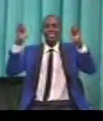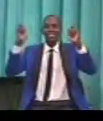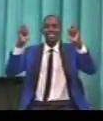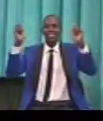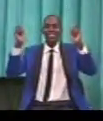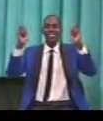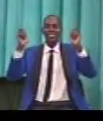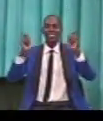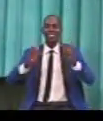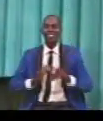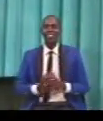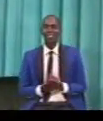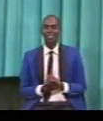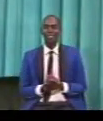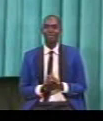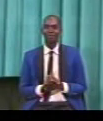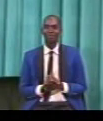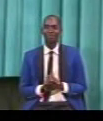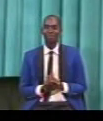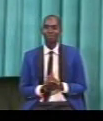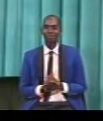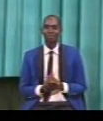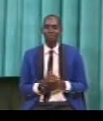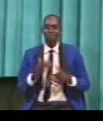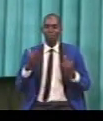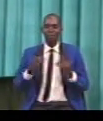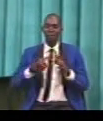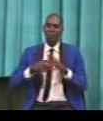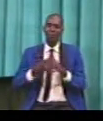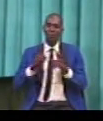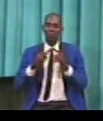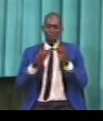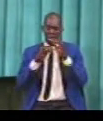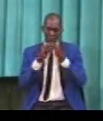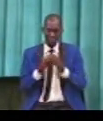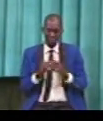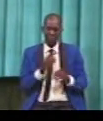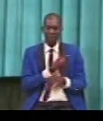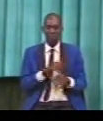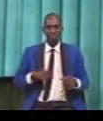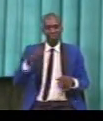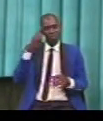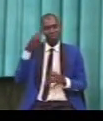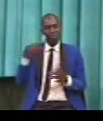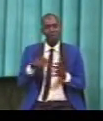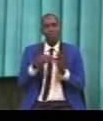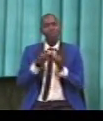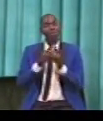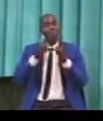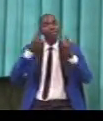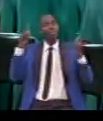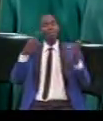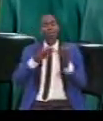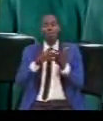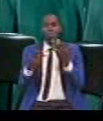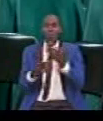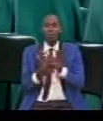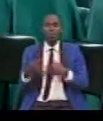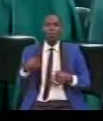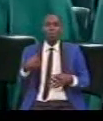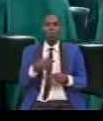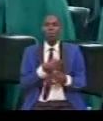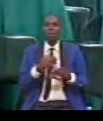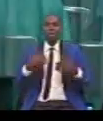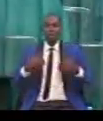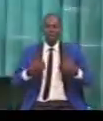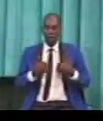Hallelujah. Lift up your voice and worship the Lord for this great crusade. We have encountered the God